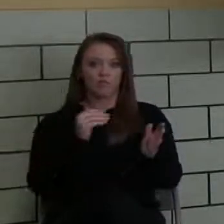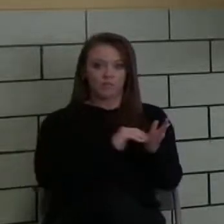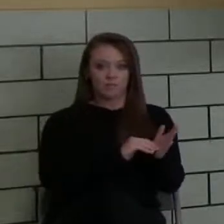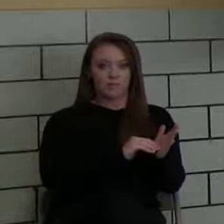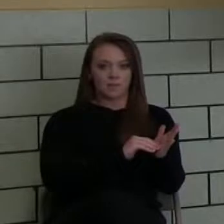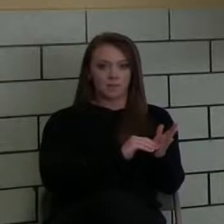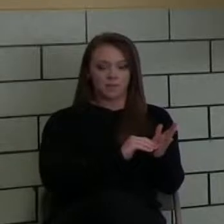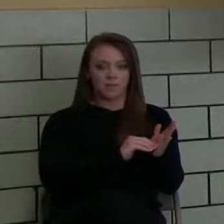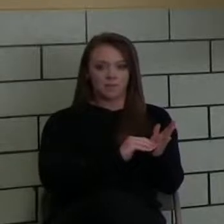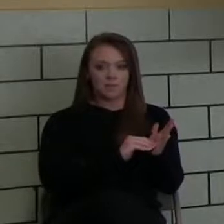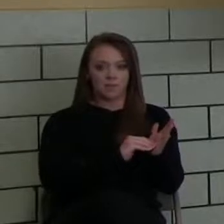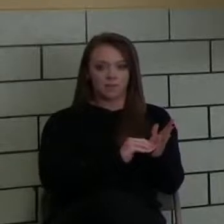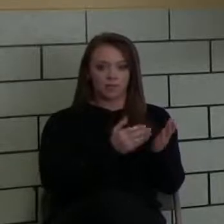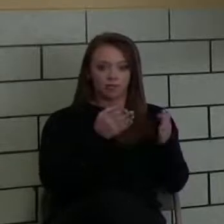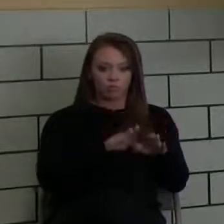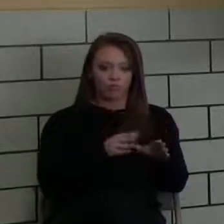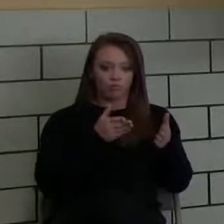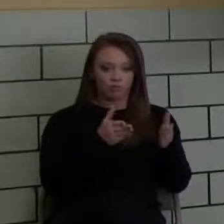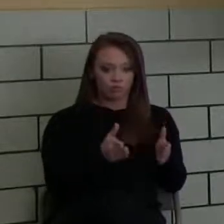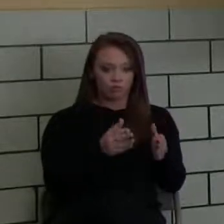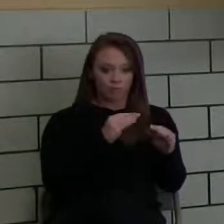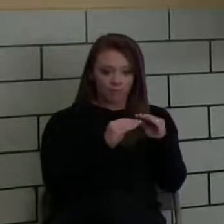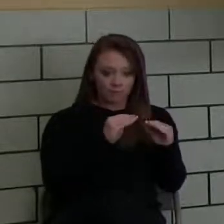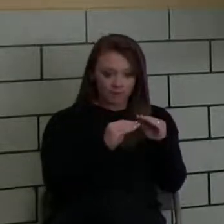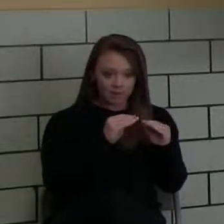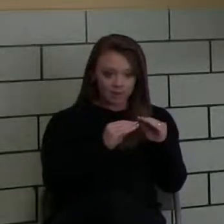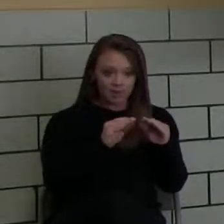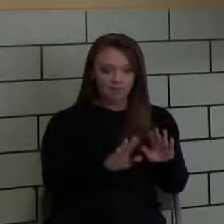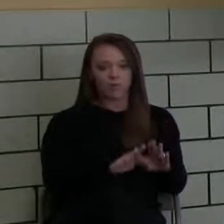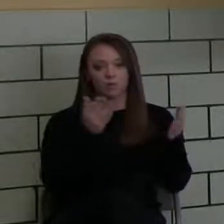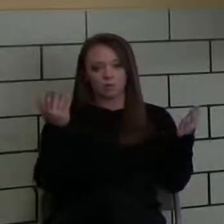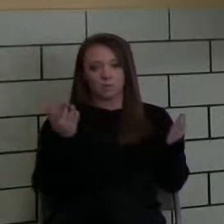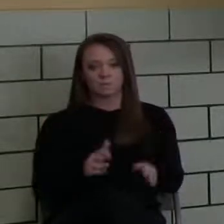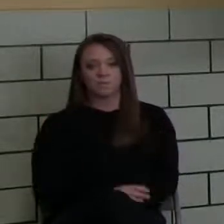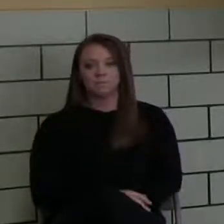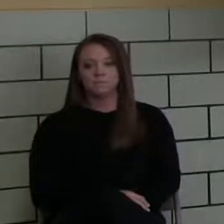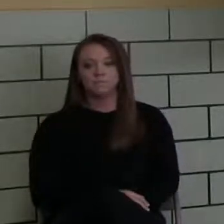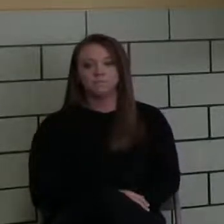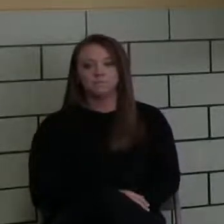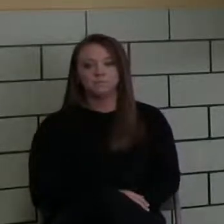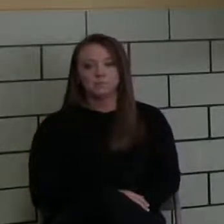road, excavate that area, and get the medians back installed.